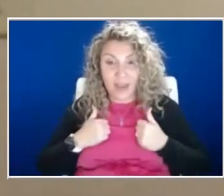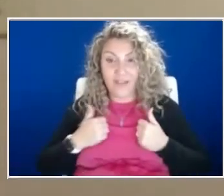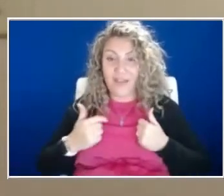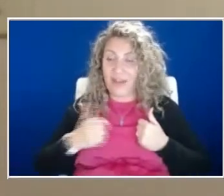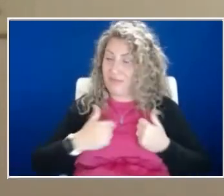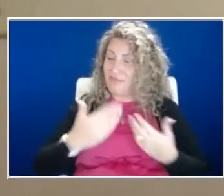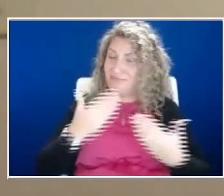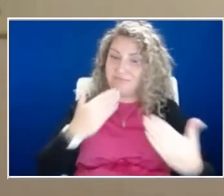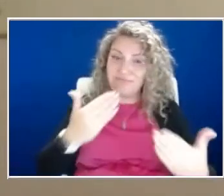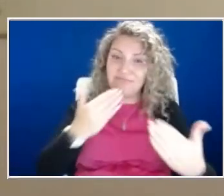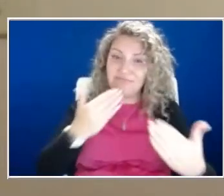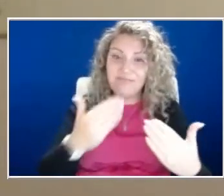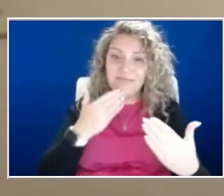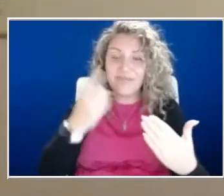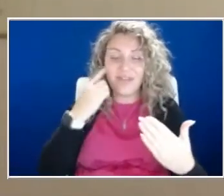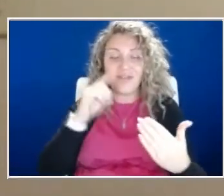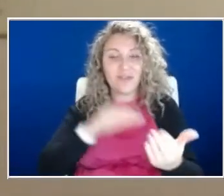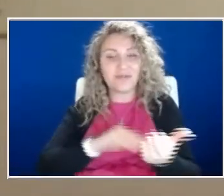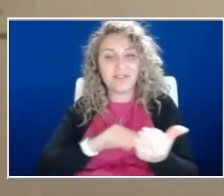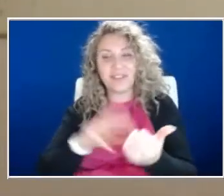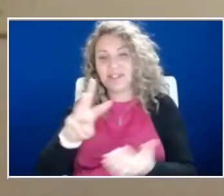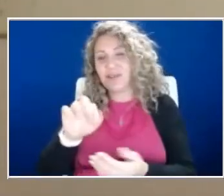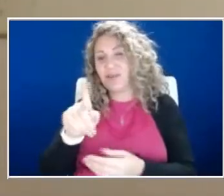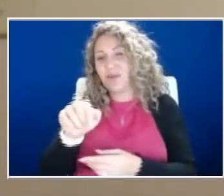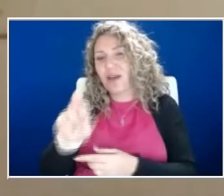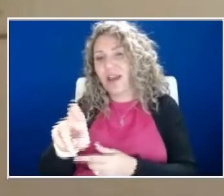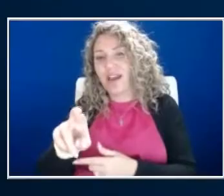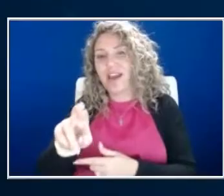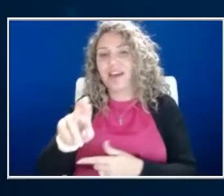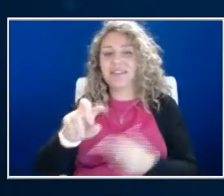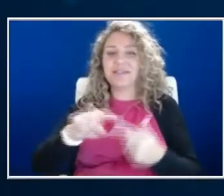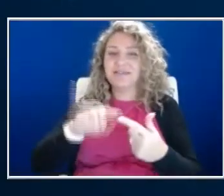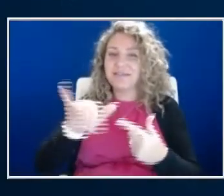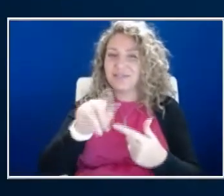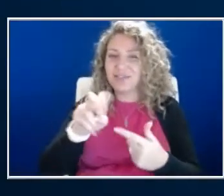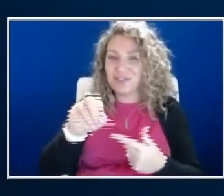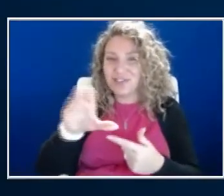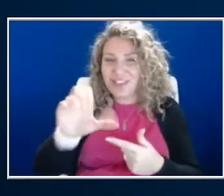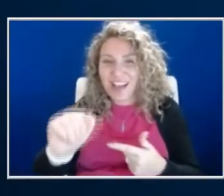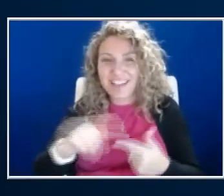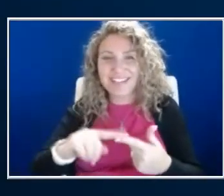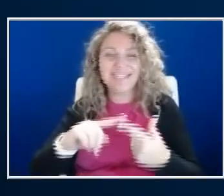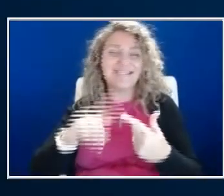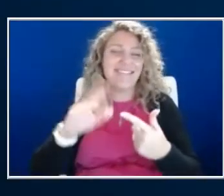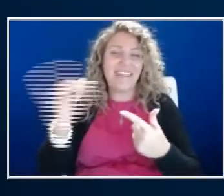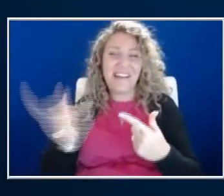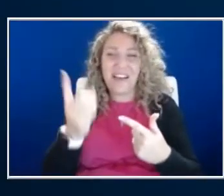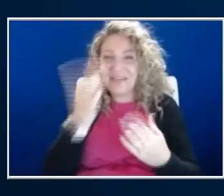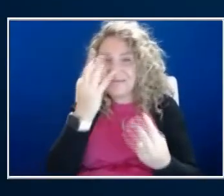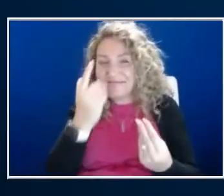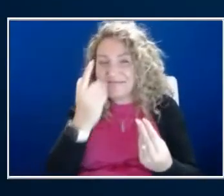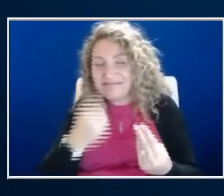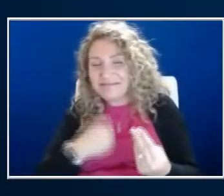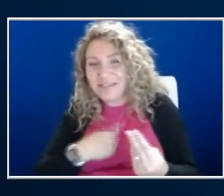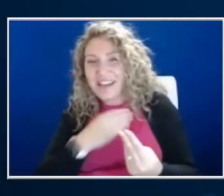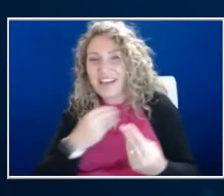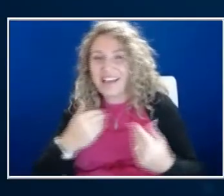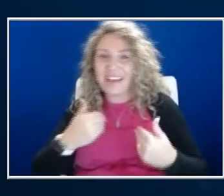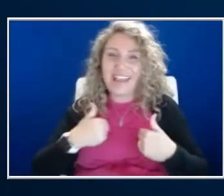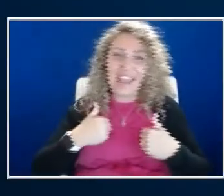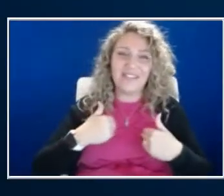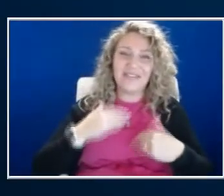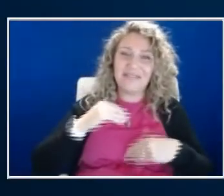to Dr. Wagner. Jessica, I'm grateful for you for always thinking of me and having me on the show every now and